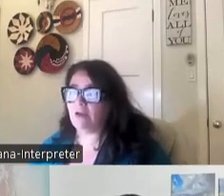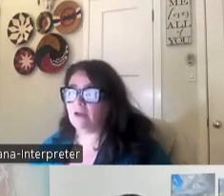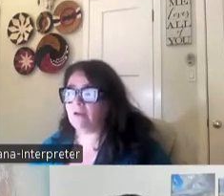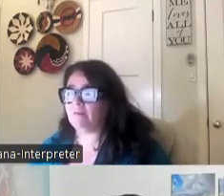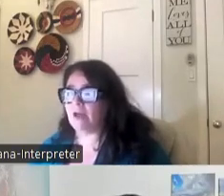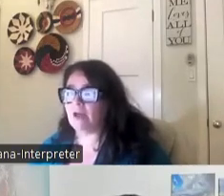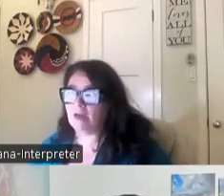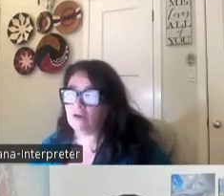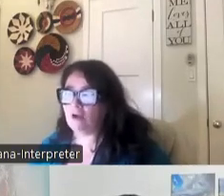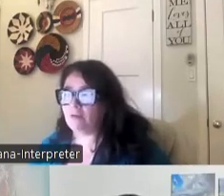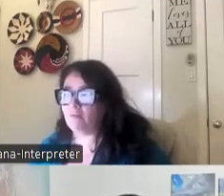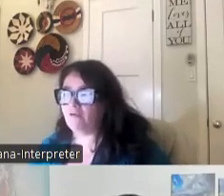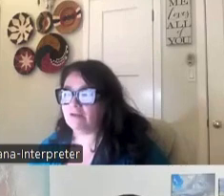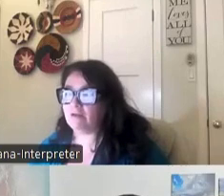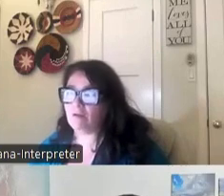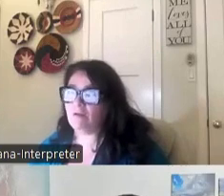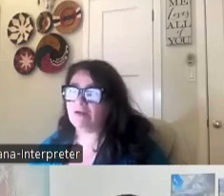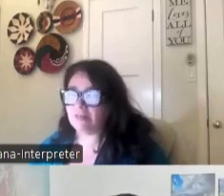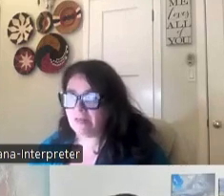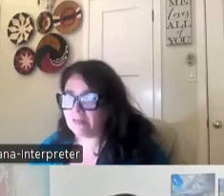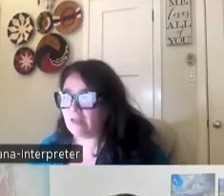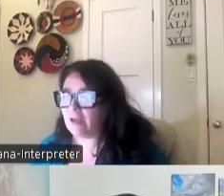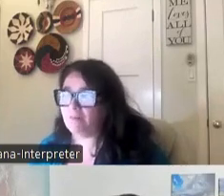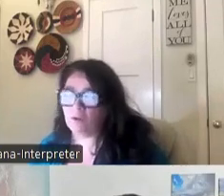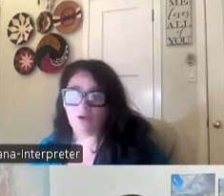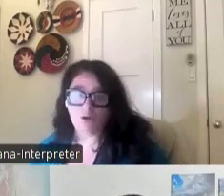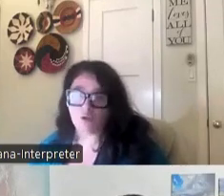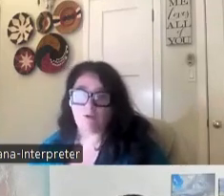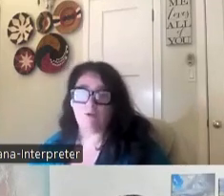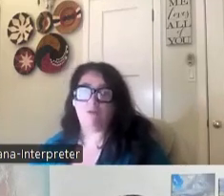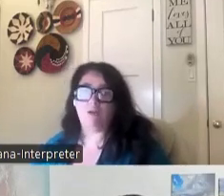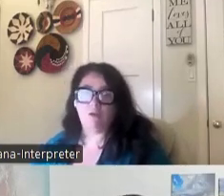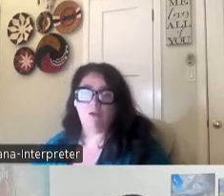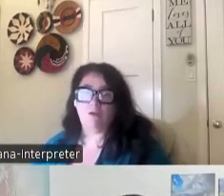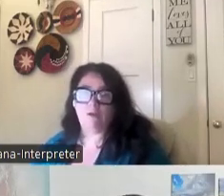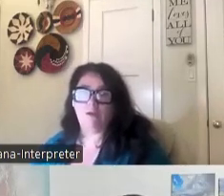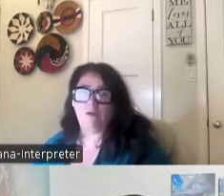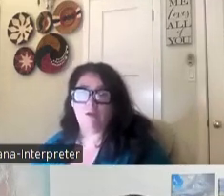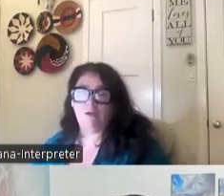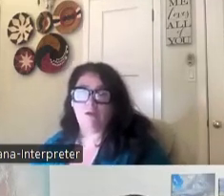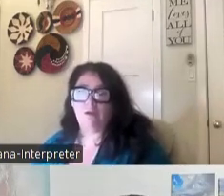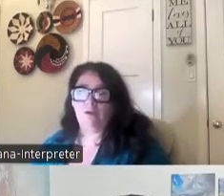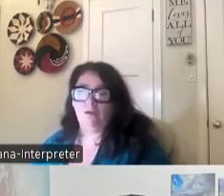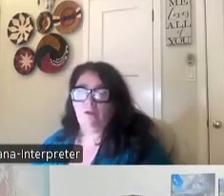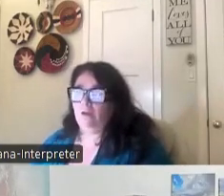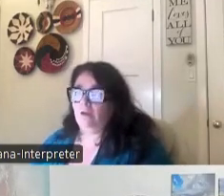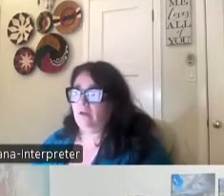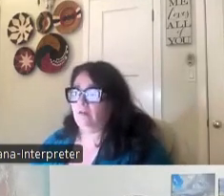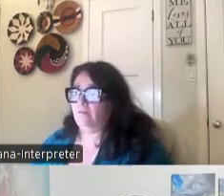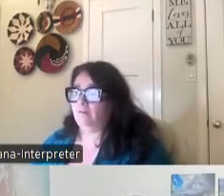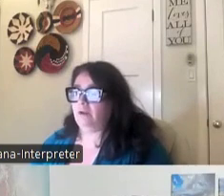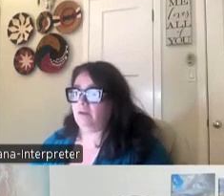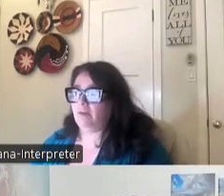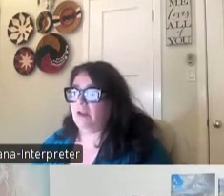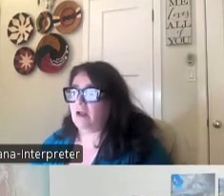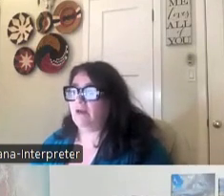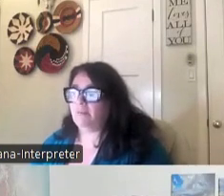both thirstier when it's not raining, but also capable of much more intense downpours when it is.